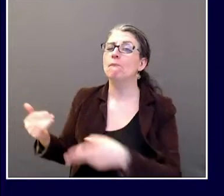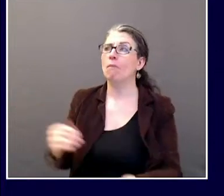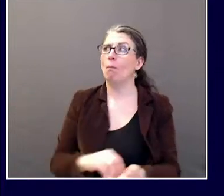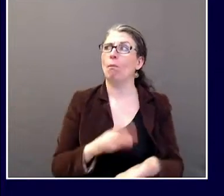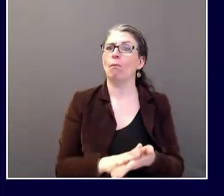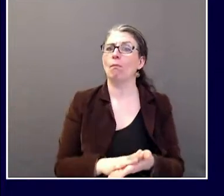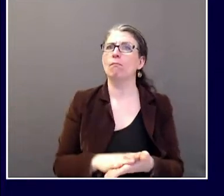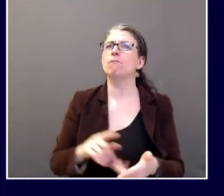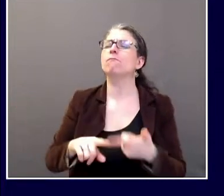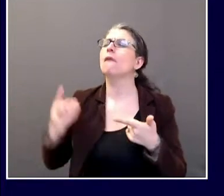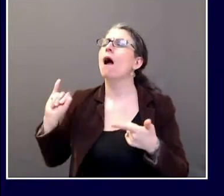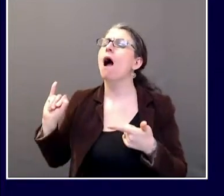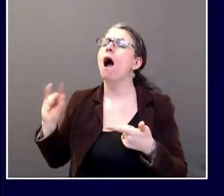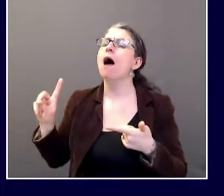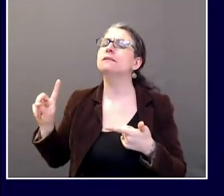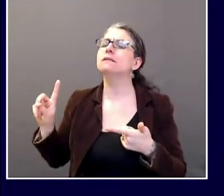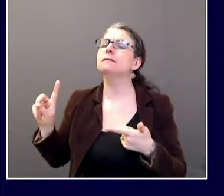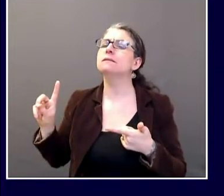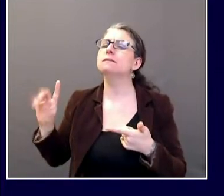desk at